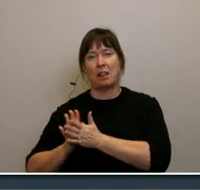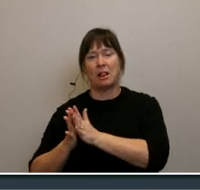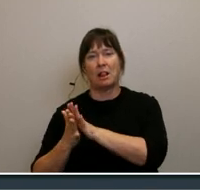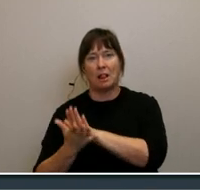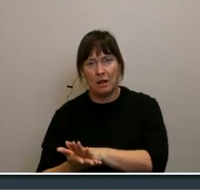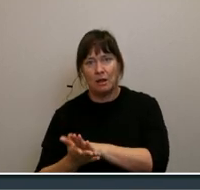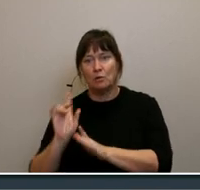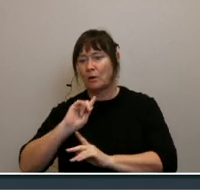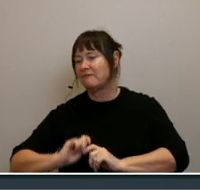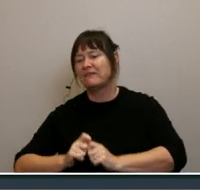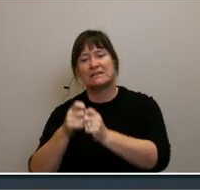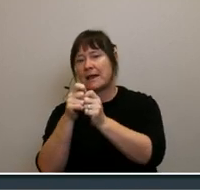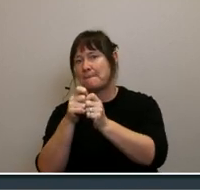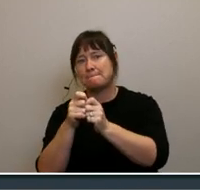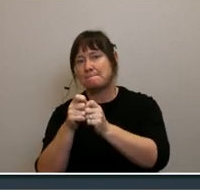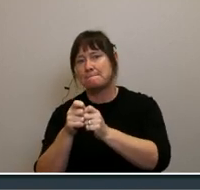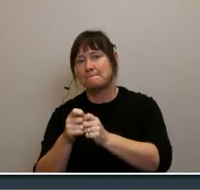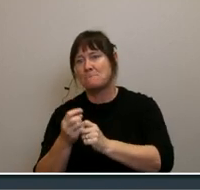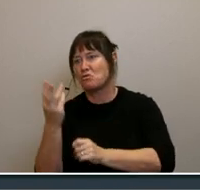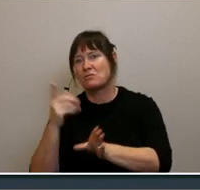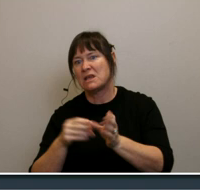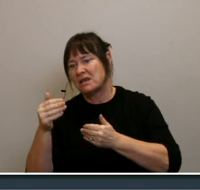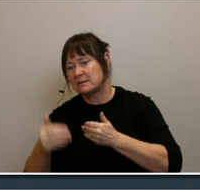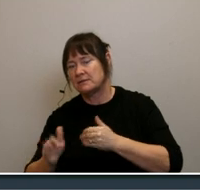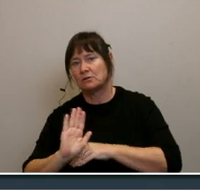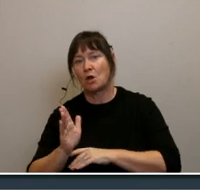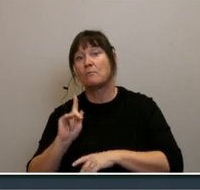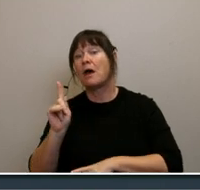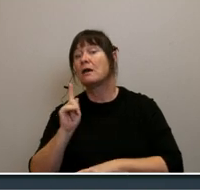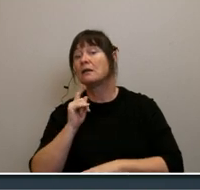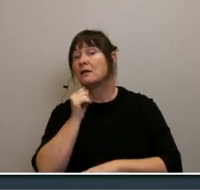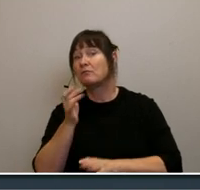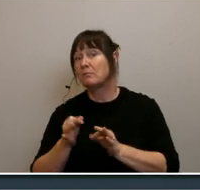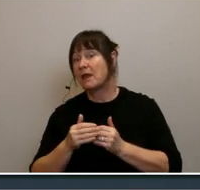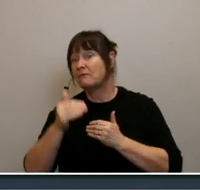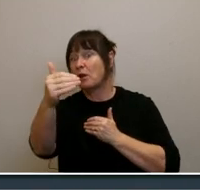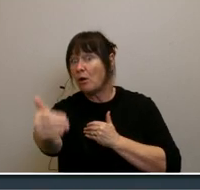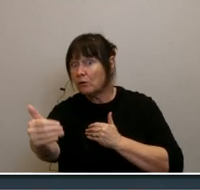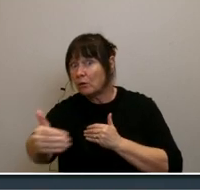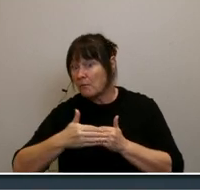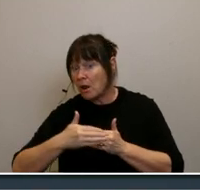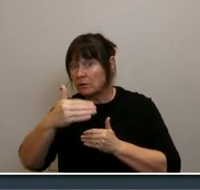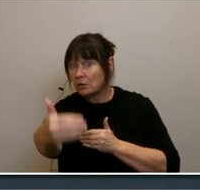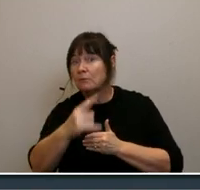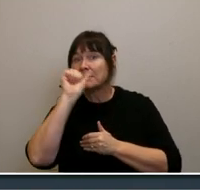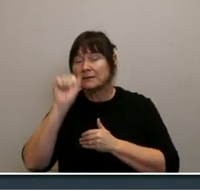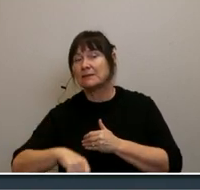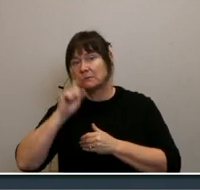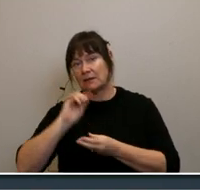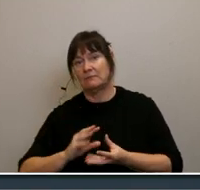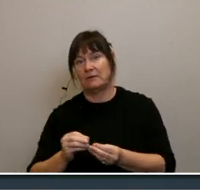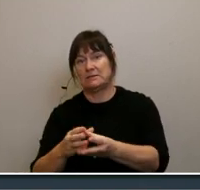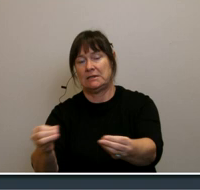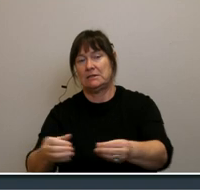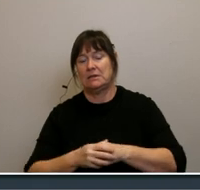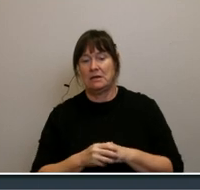right in one government's term. But if we plan for the longer term, we can fix it. And so to conclude, to